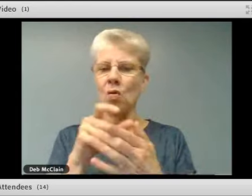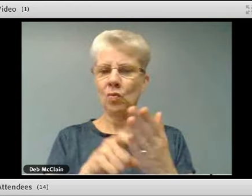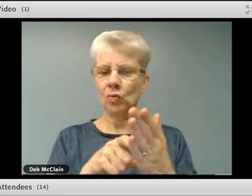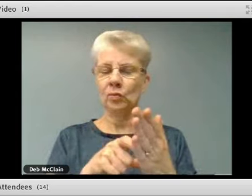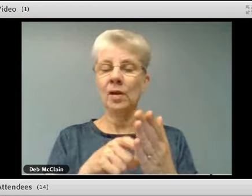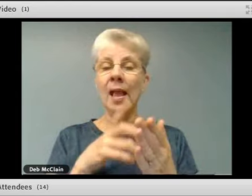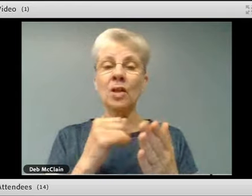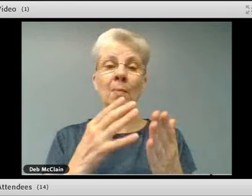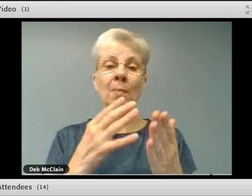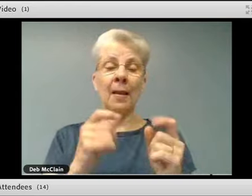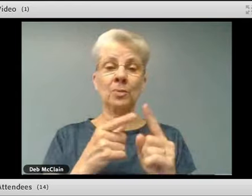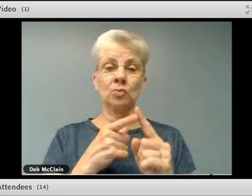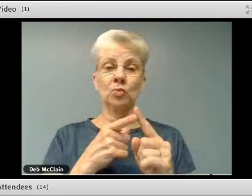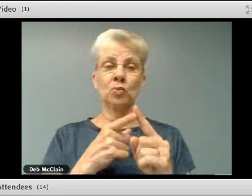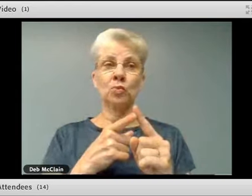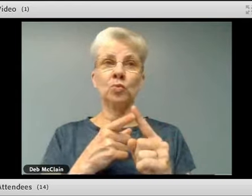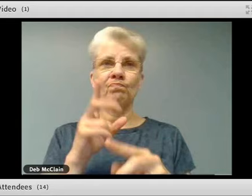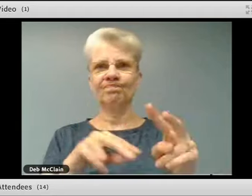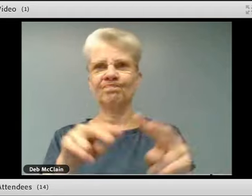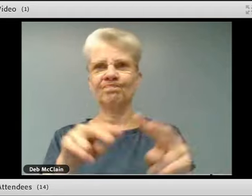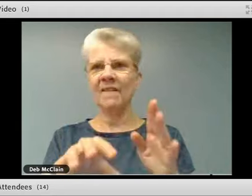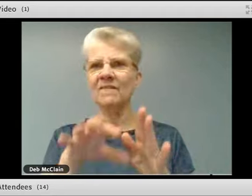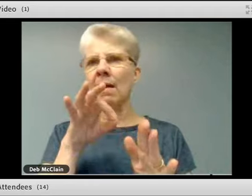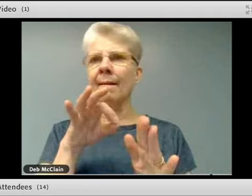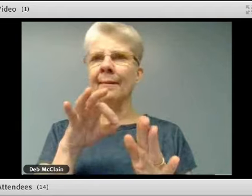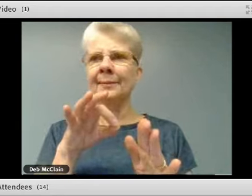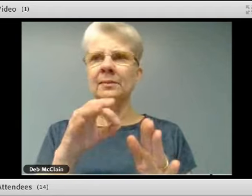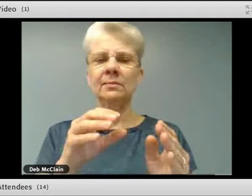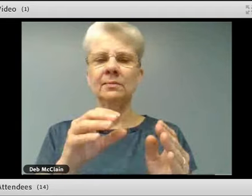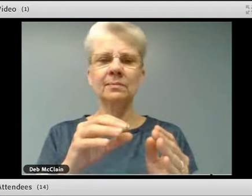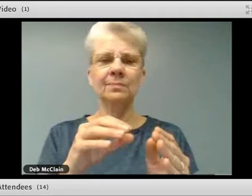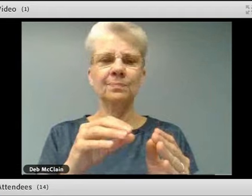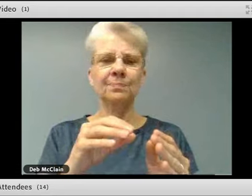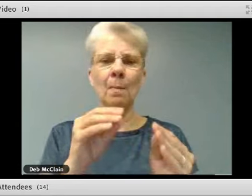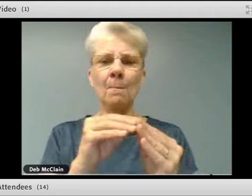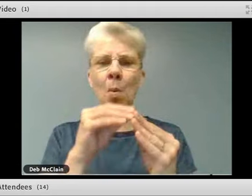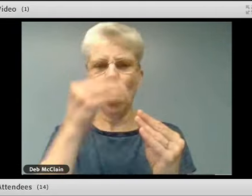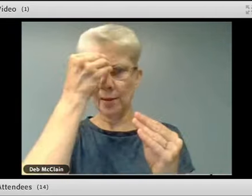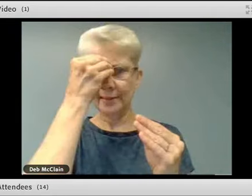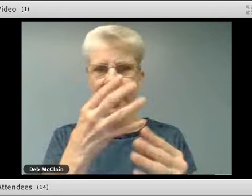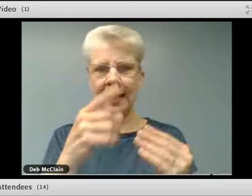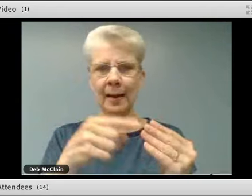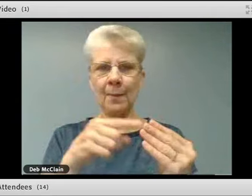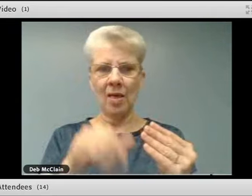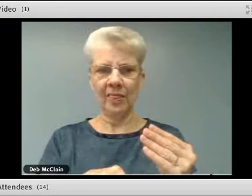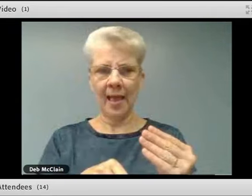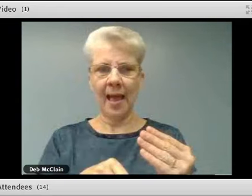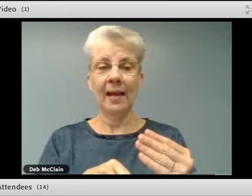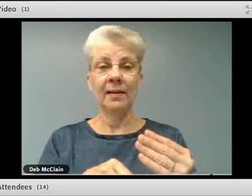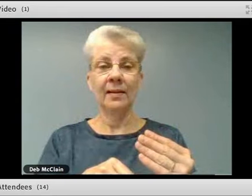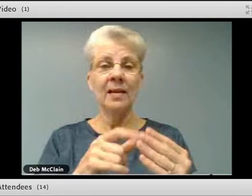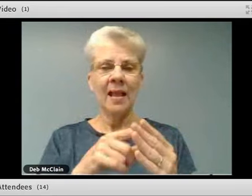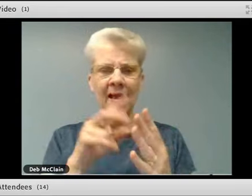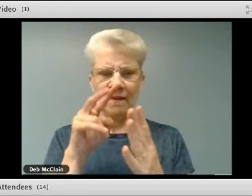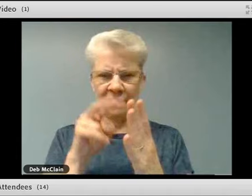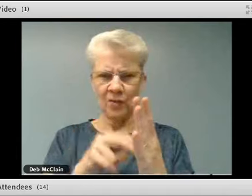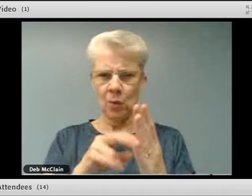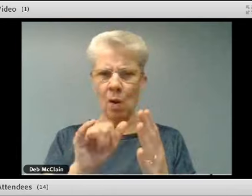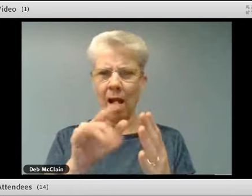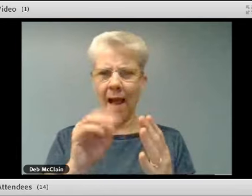be able to, you'll be able to find more metadata. The view item information will take you to the page